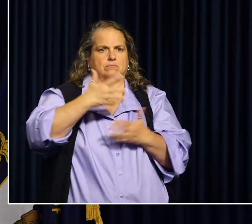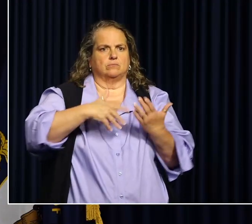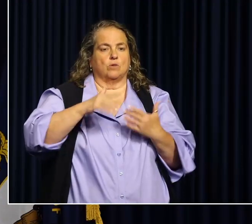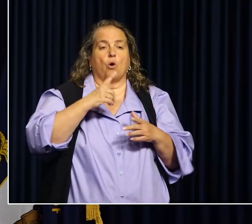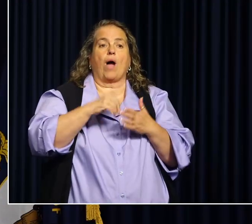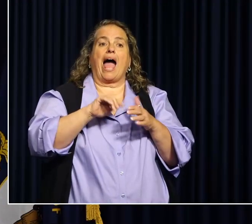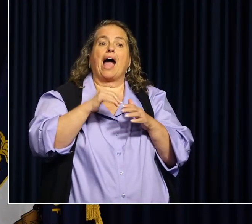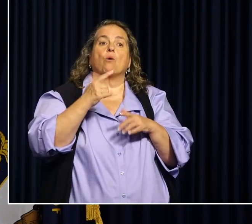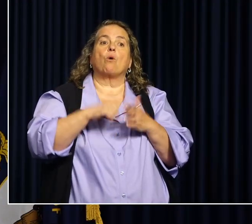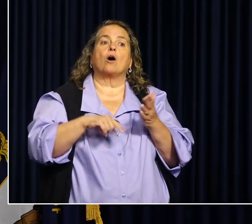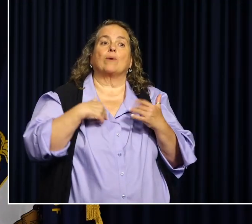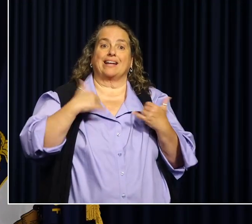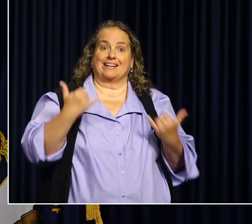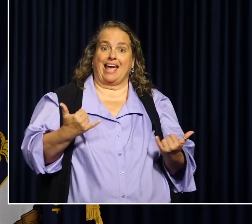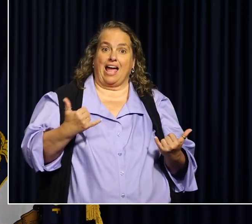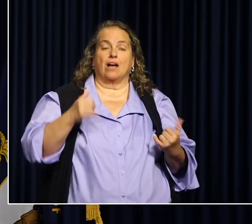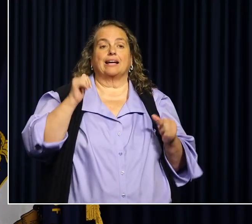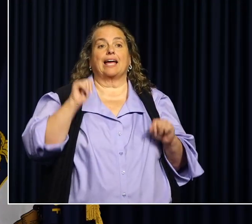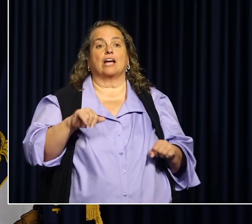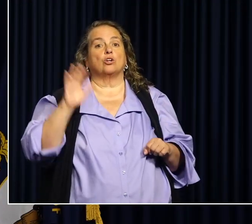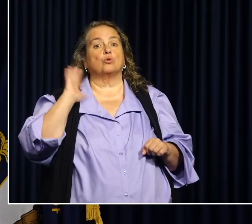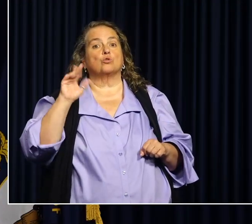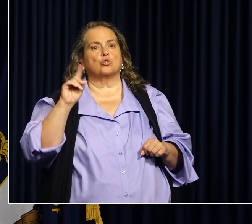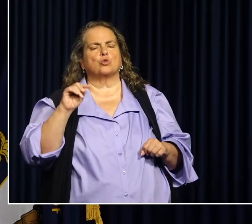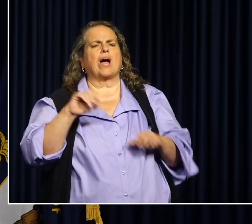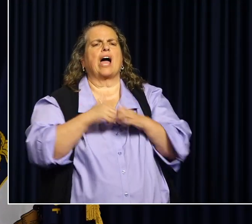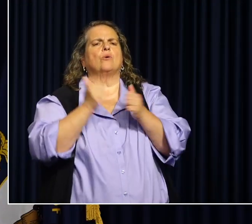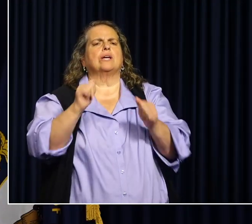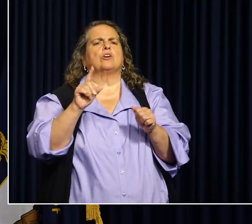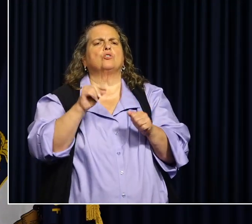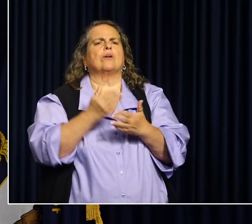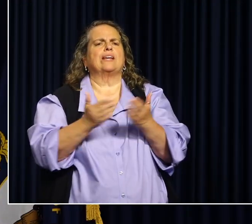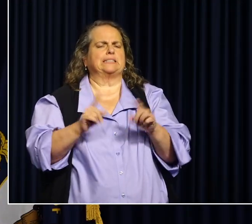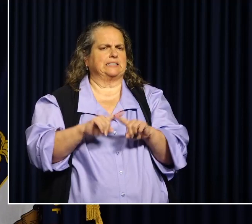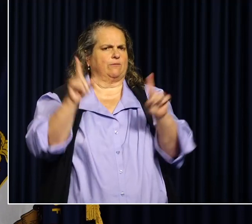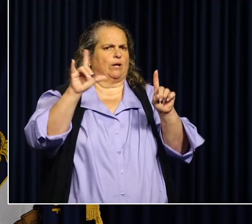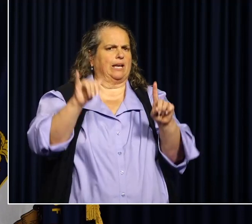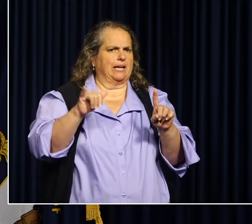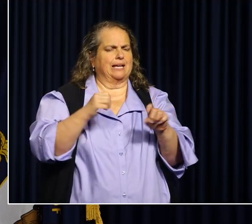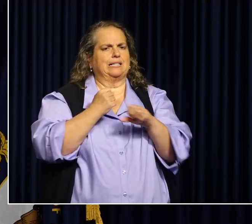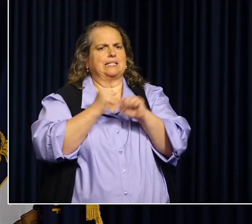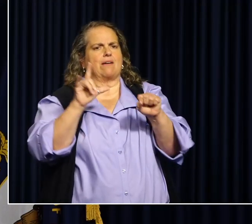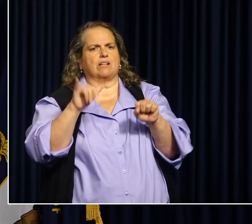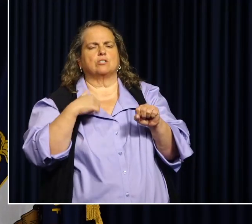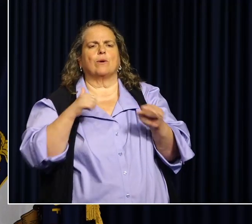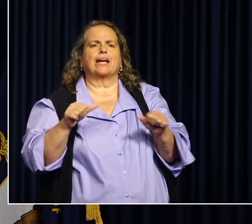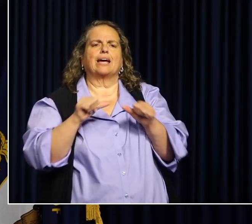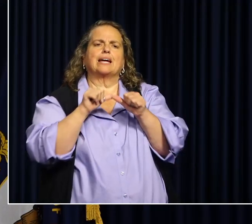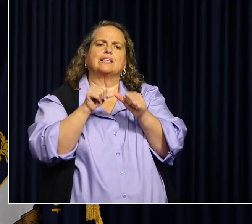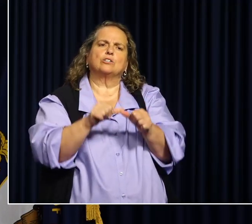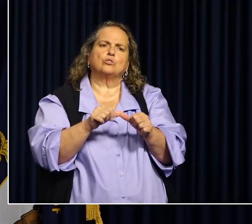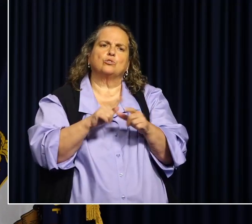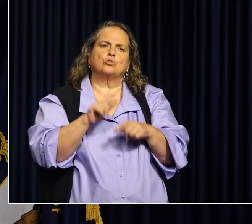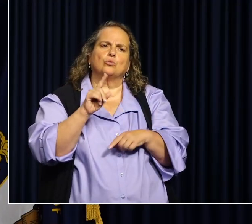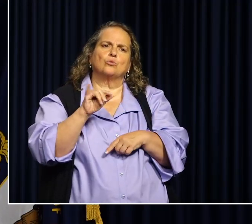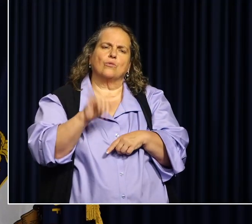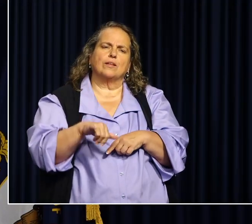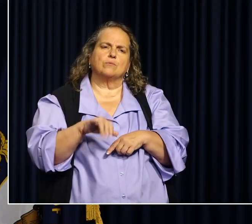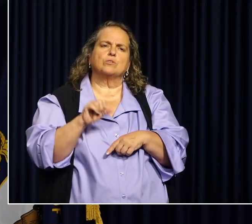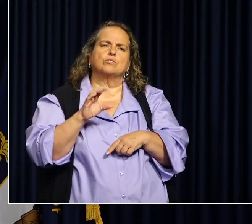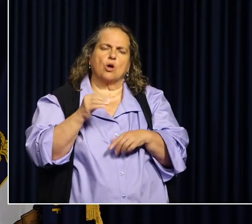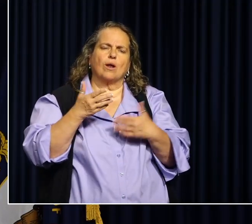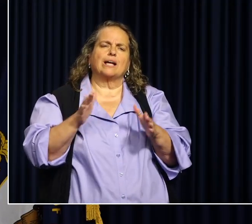do, how we're going to do them differently so we can do them safely and so that we can continue to do them. So